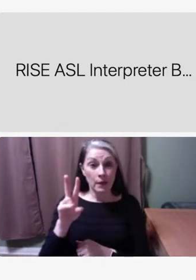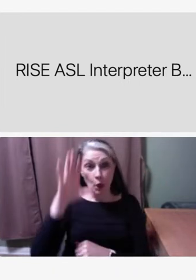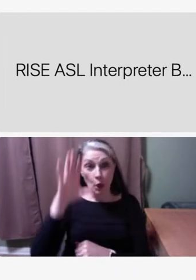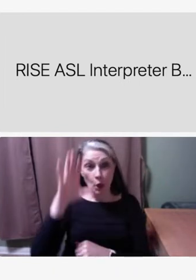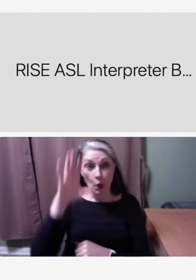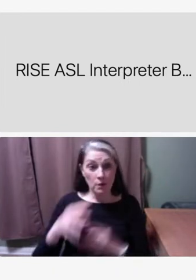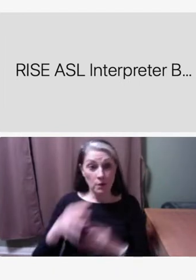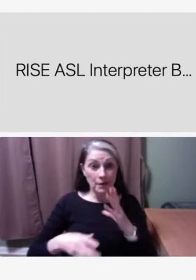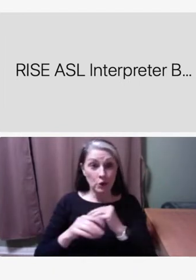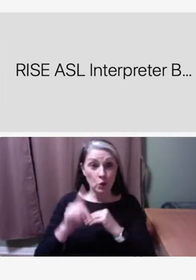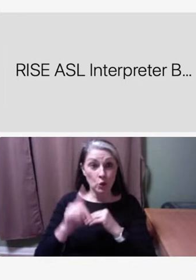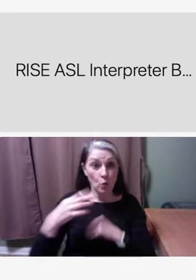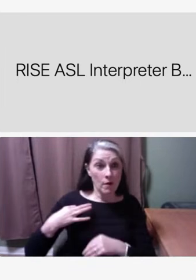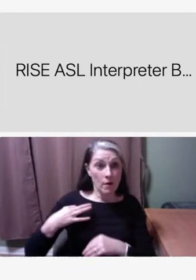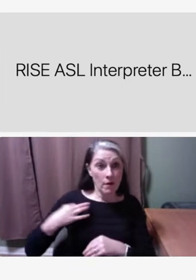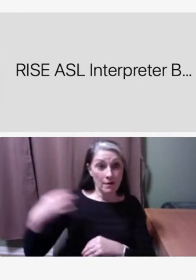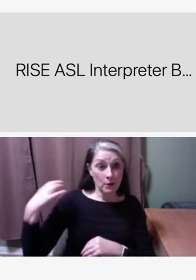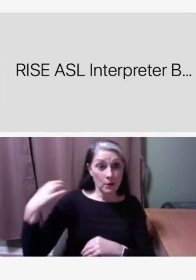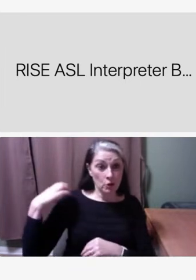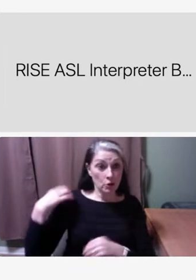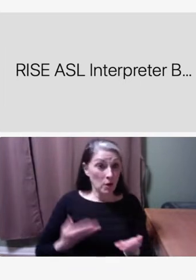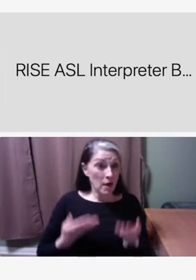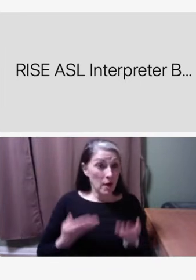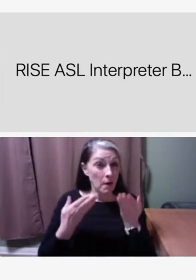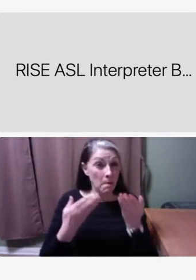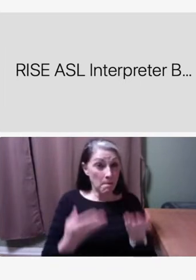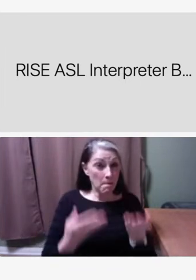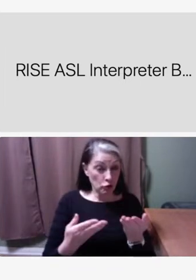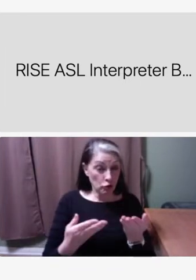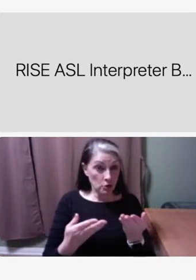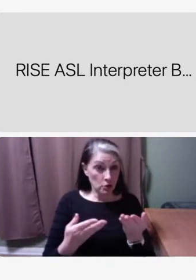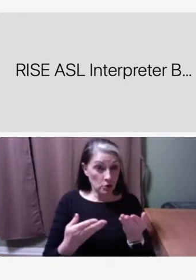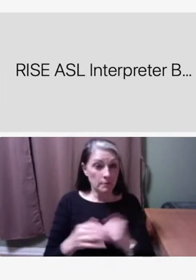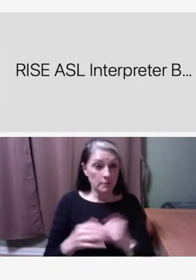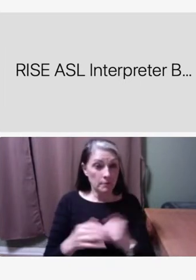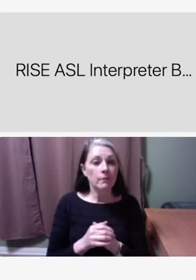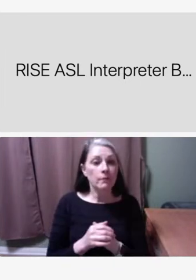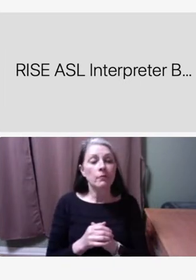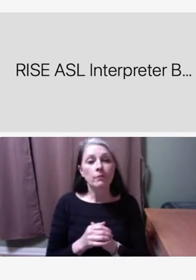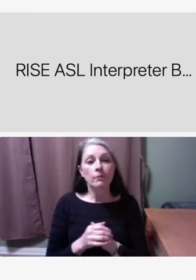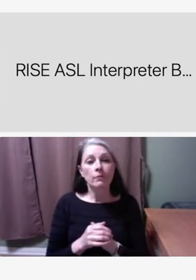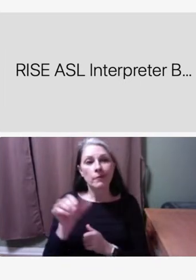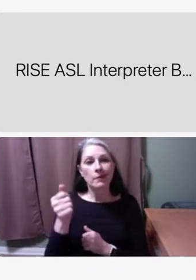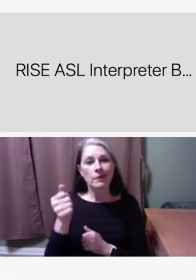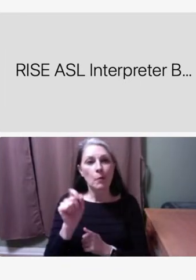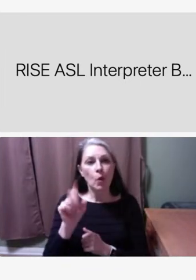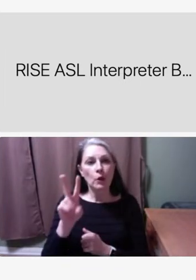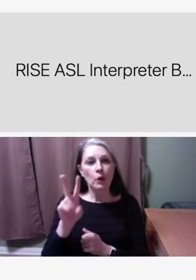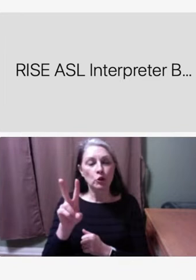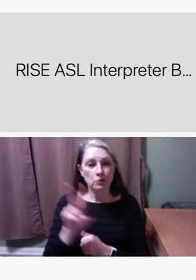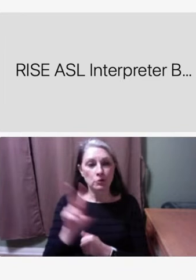I have a motion, please? So moved. A second? I'll second.